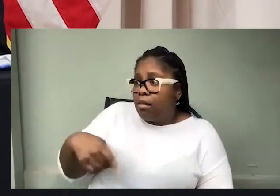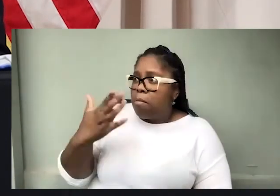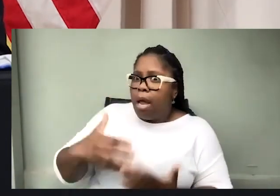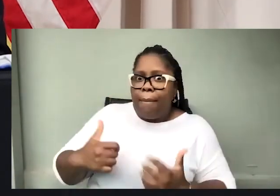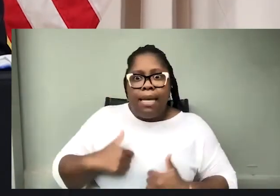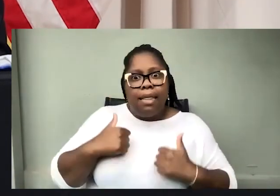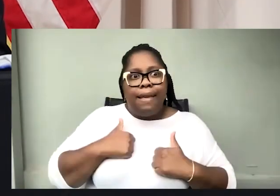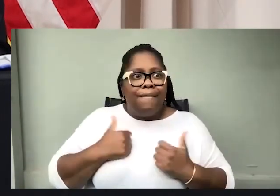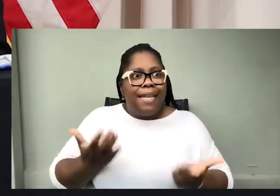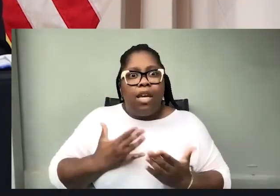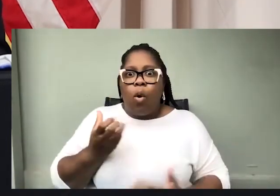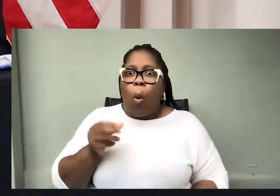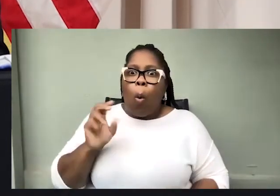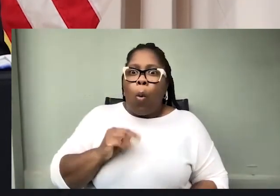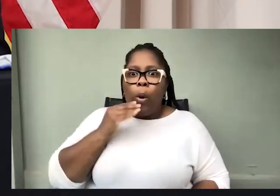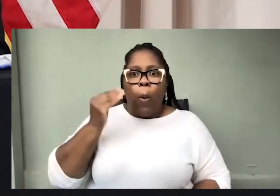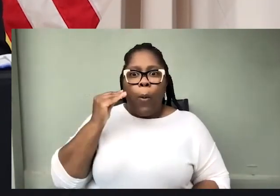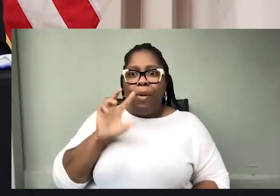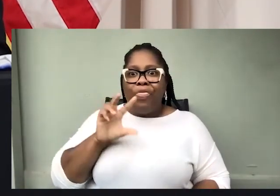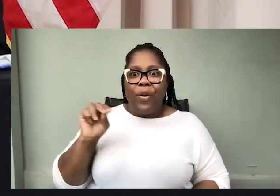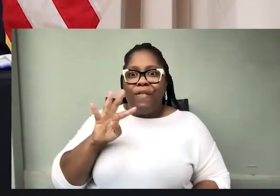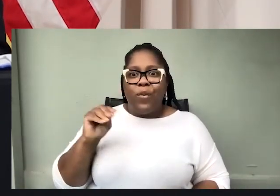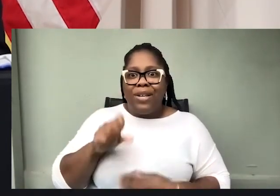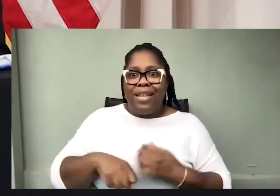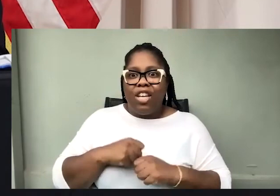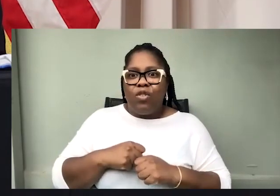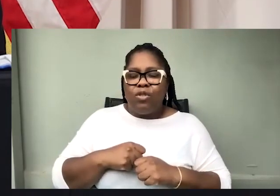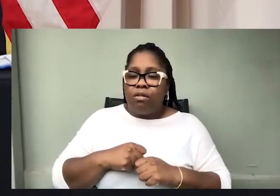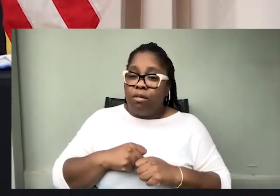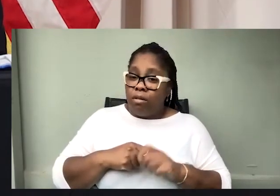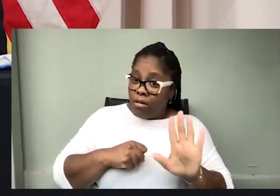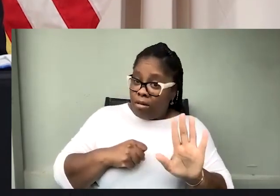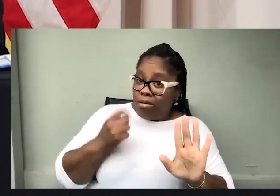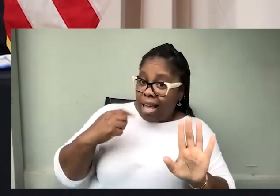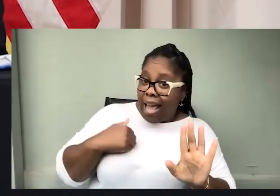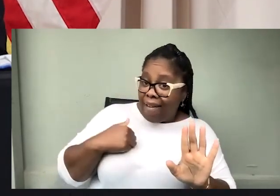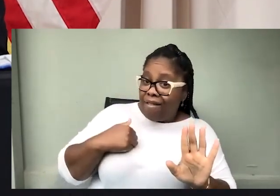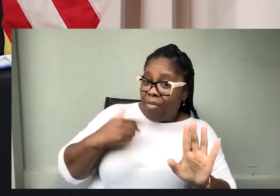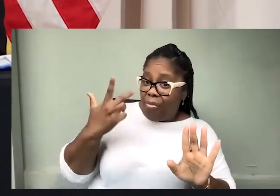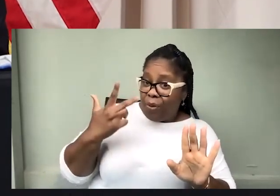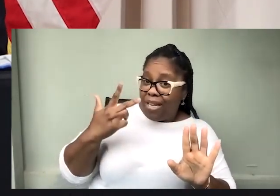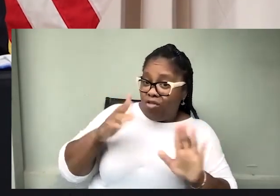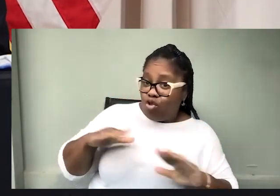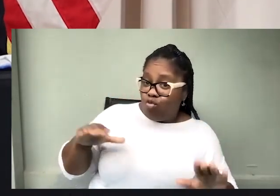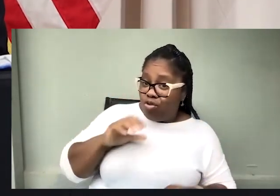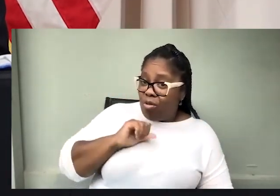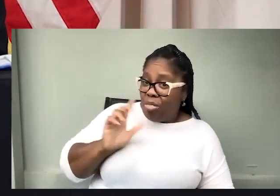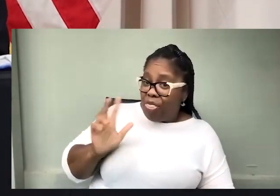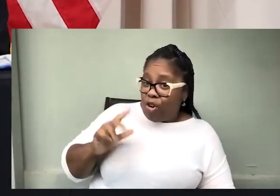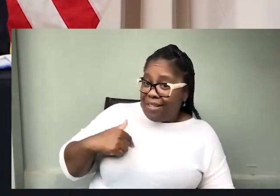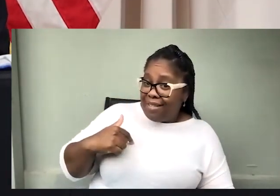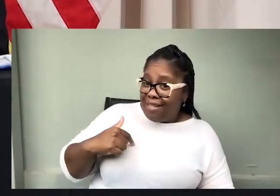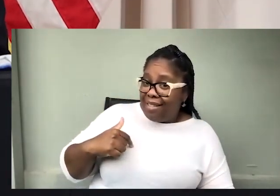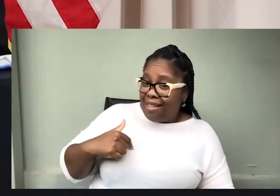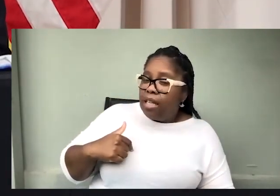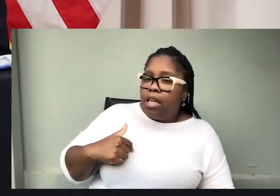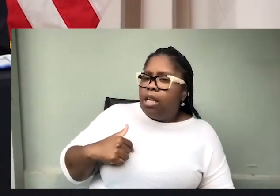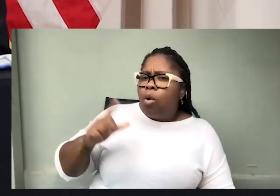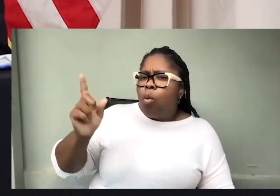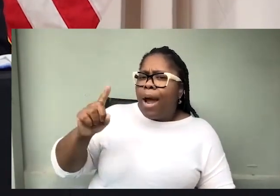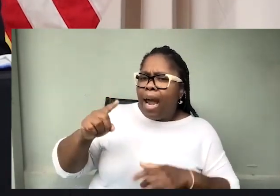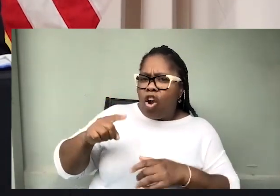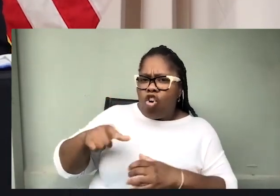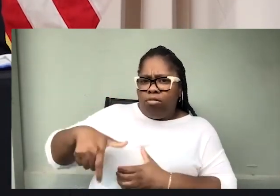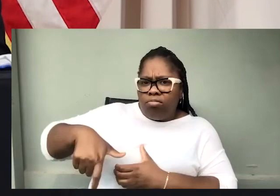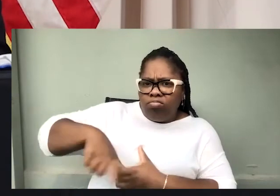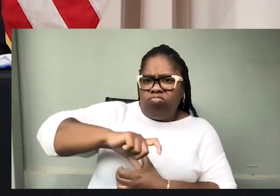40 years, but our children, I have 3 children in their 30s, very difficult to find affordable housing anywhere